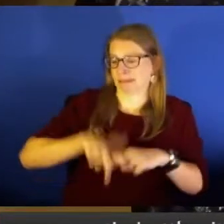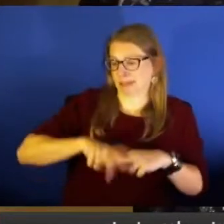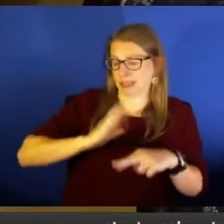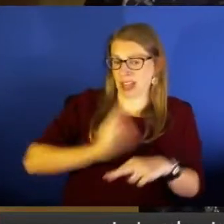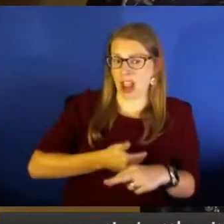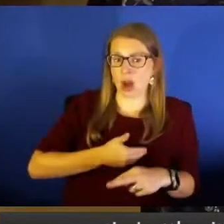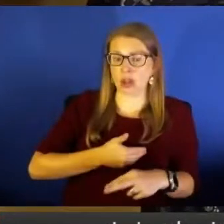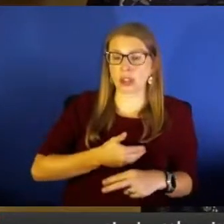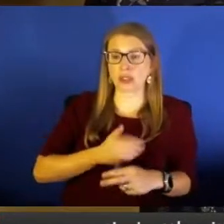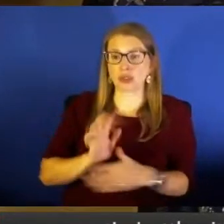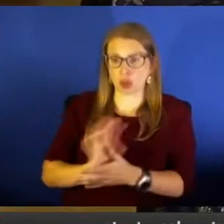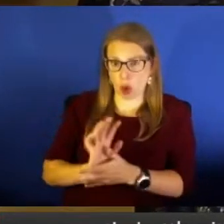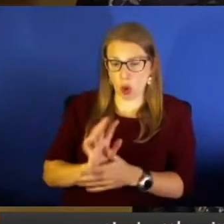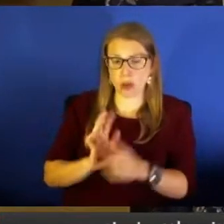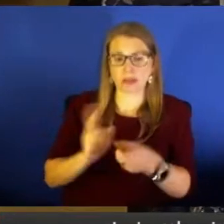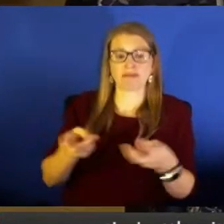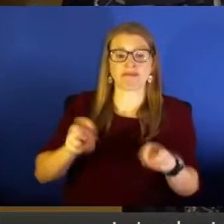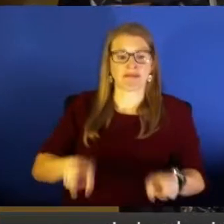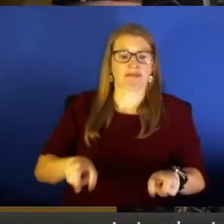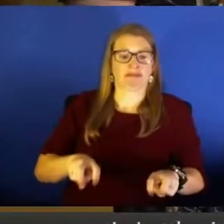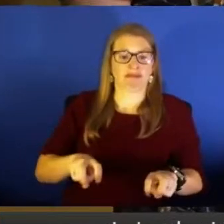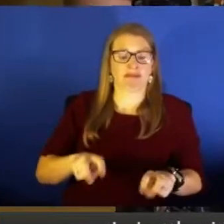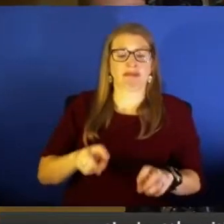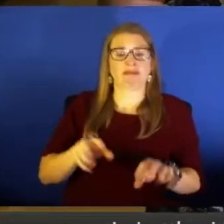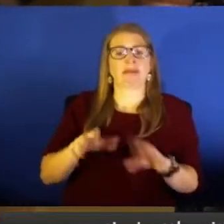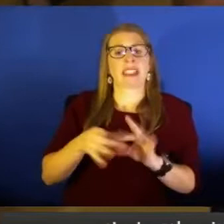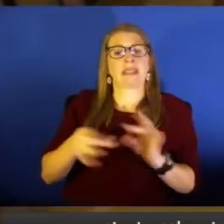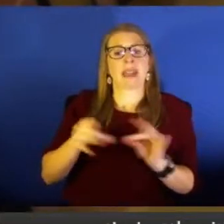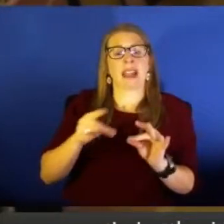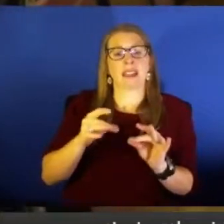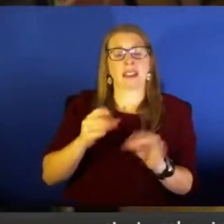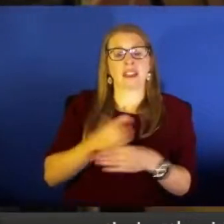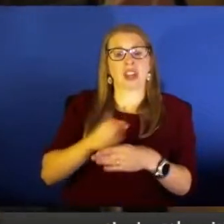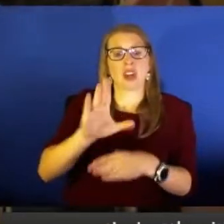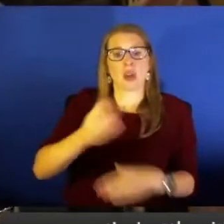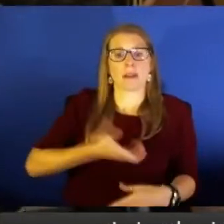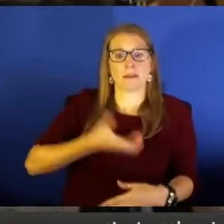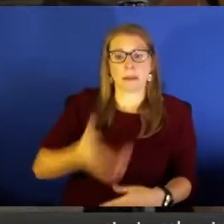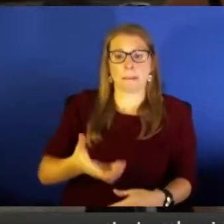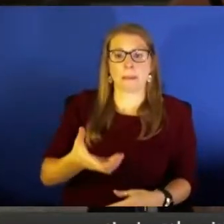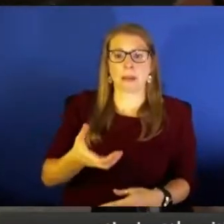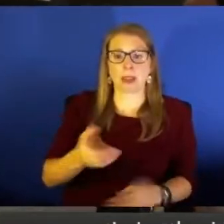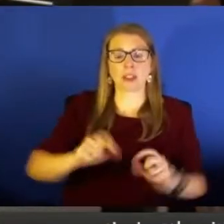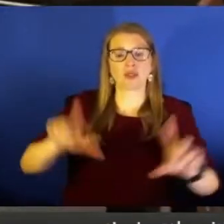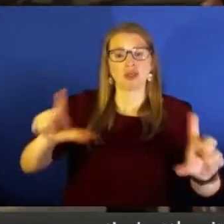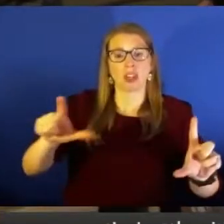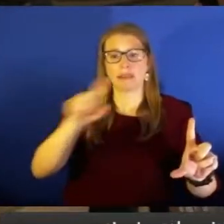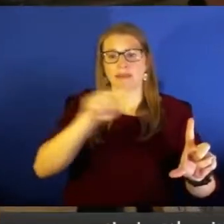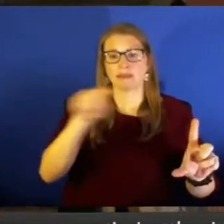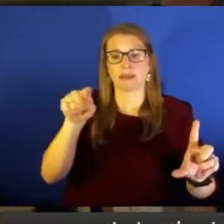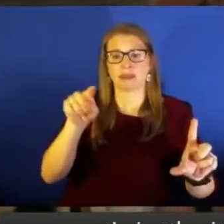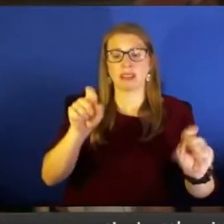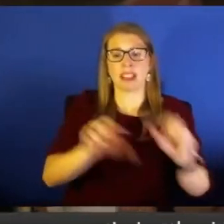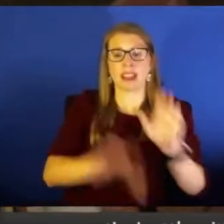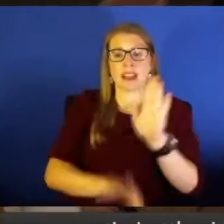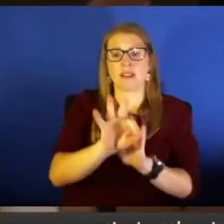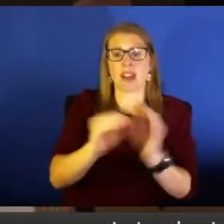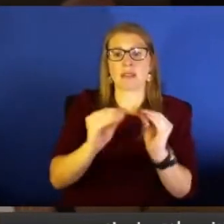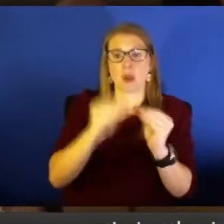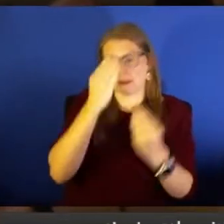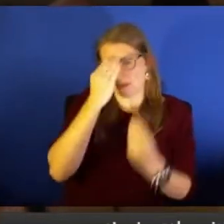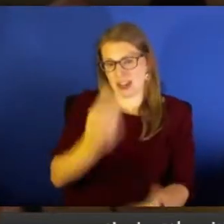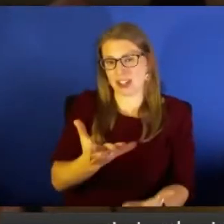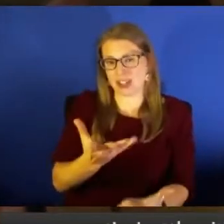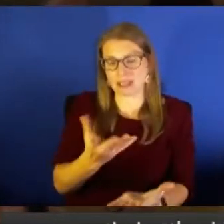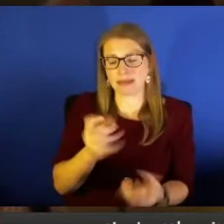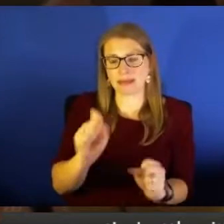to what folks are going through now. So we appreciate that for sure. We put some information up on the screen as well, where you can find more information about the Battle Within. Gentlemen, thank you so